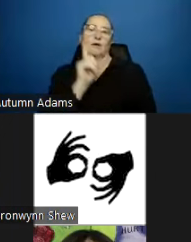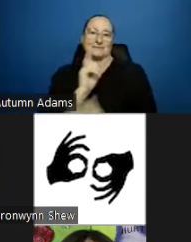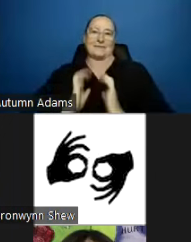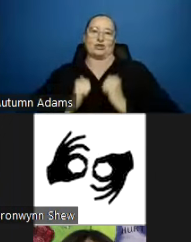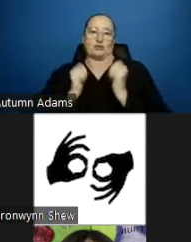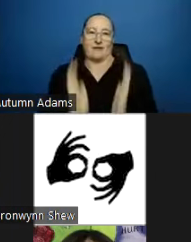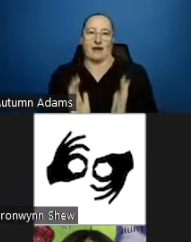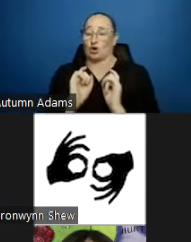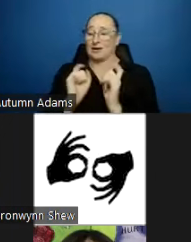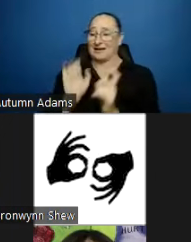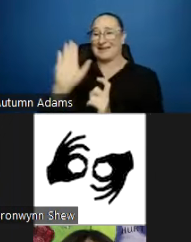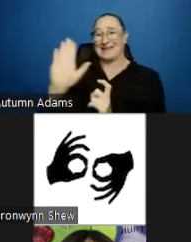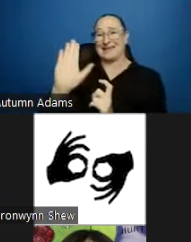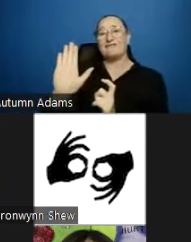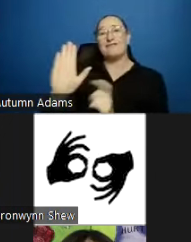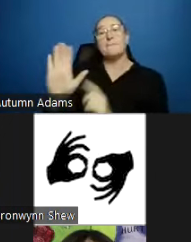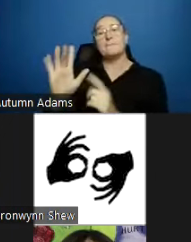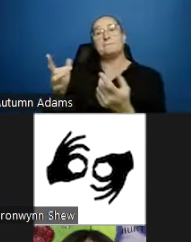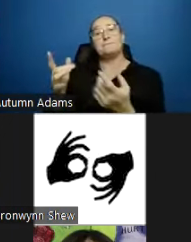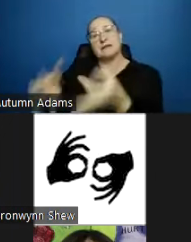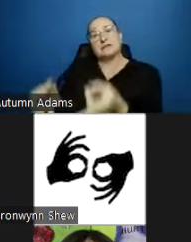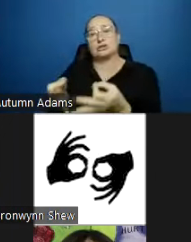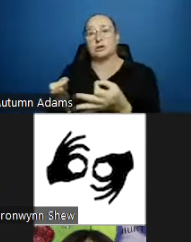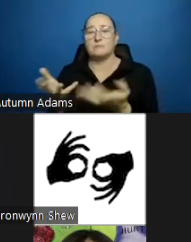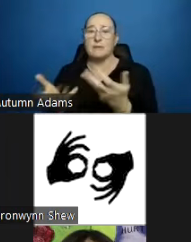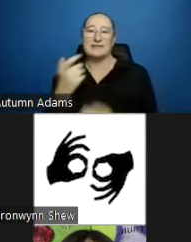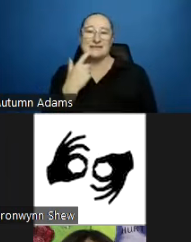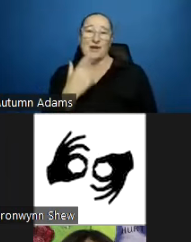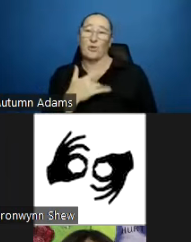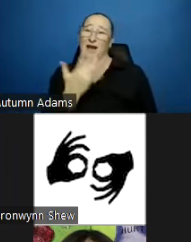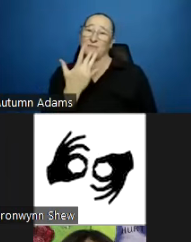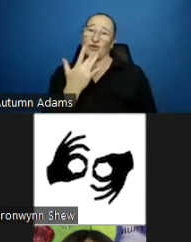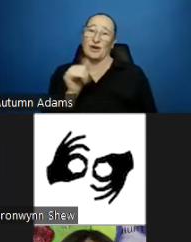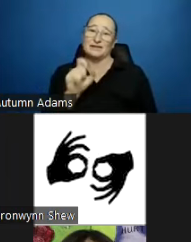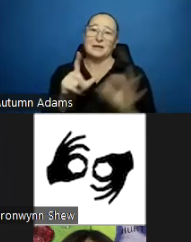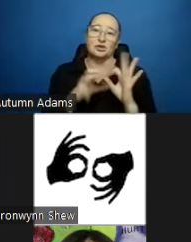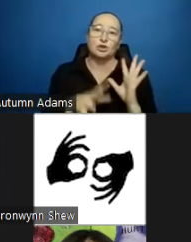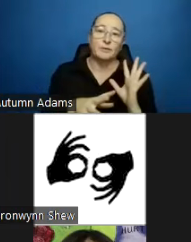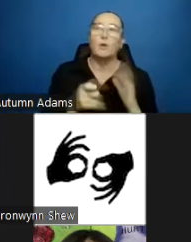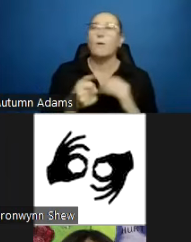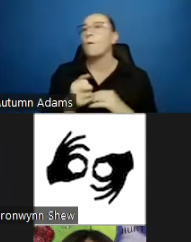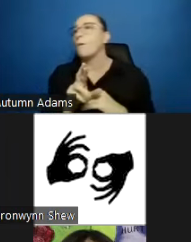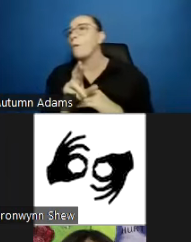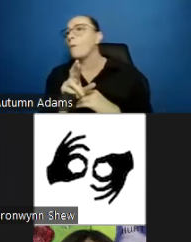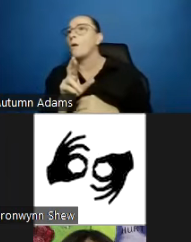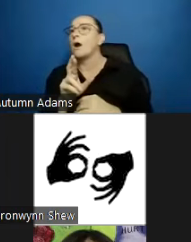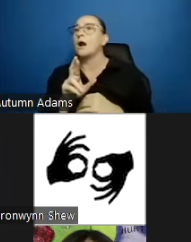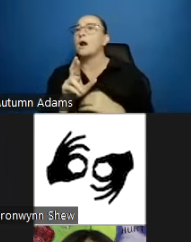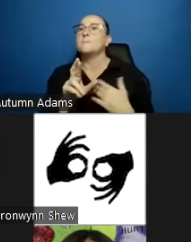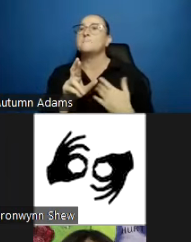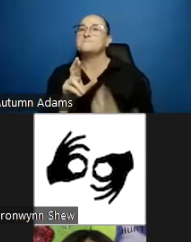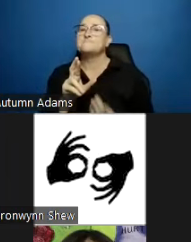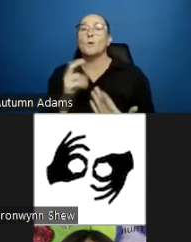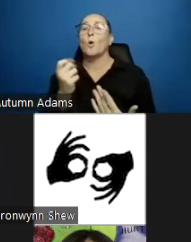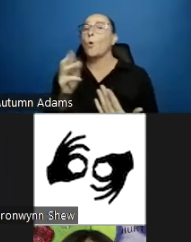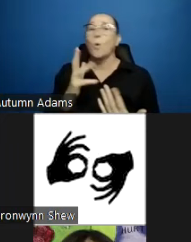them the chance to decide what they think is best for them. Maybe they'll say, you know, I'd rather an ASL interpreter, or even